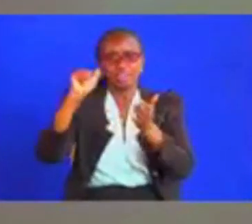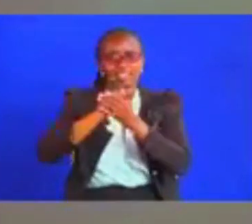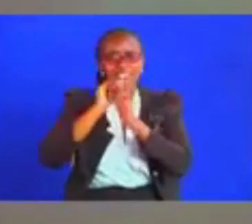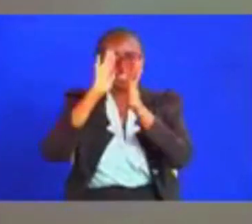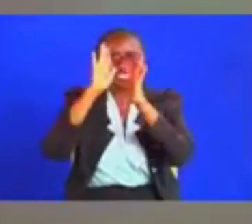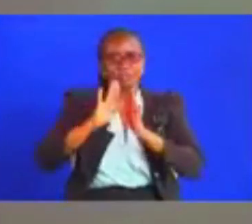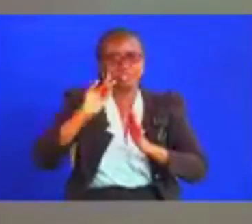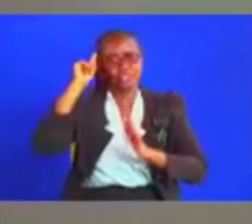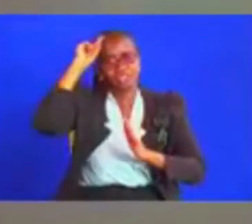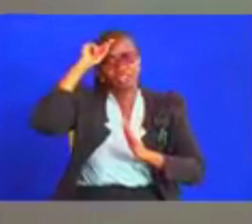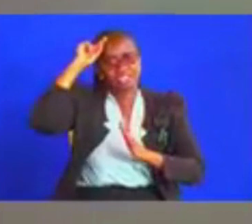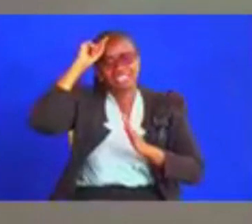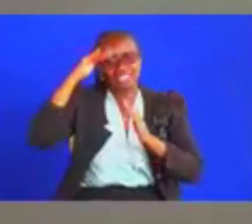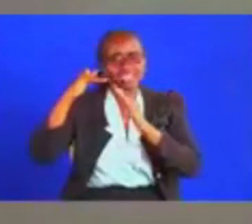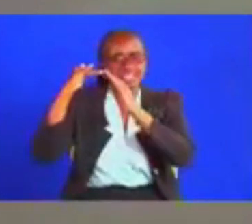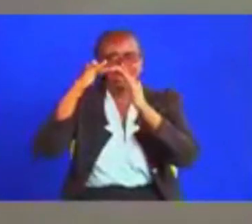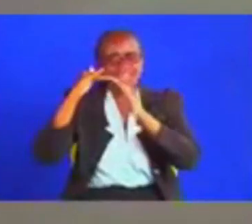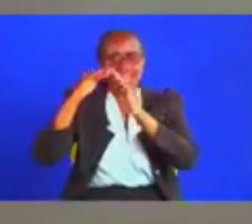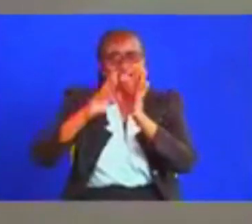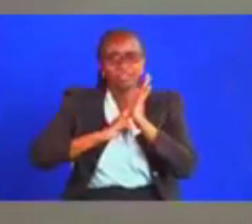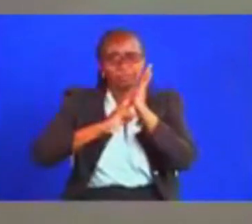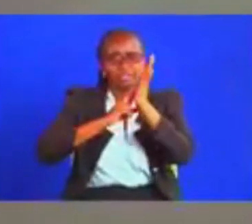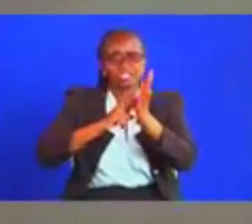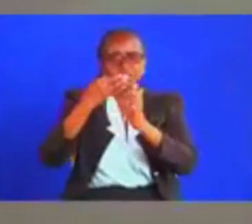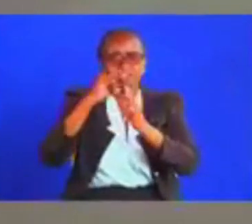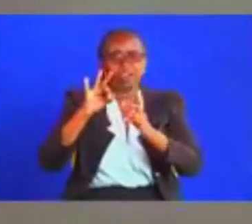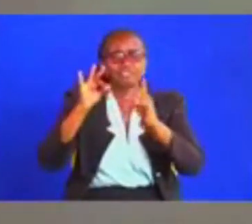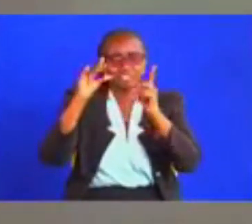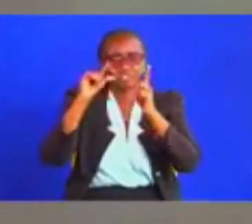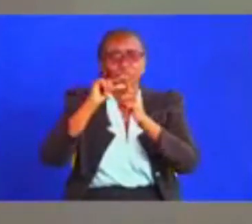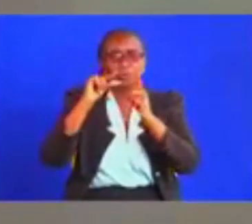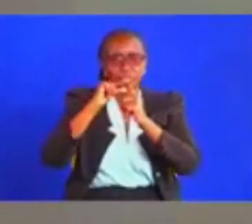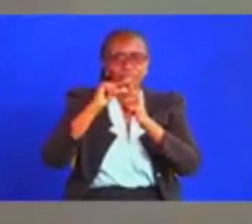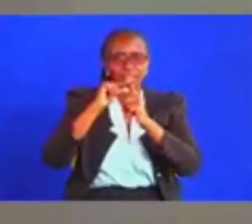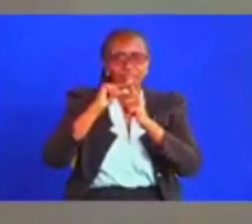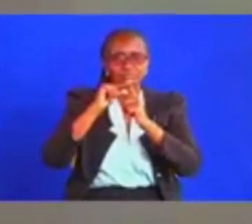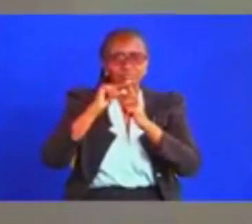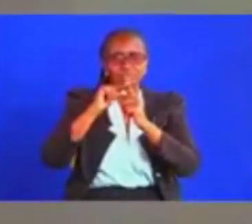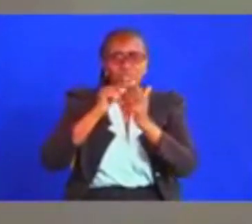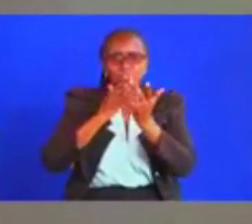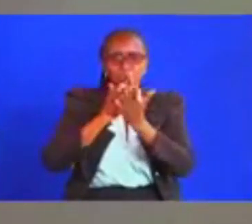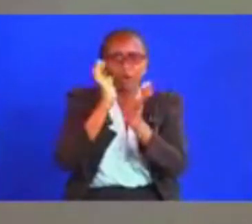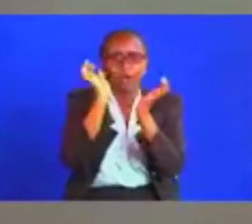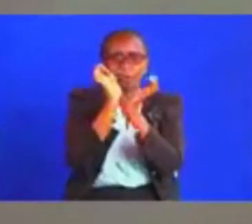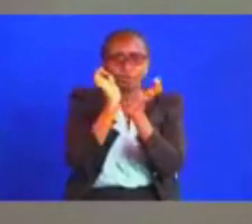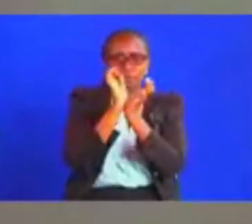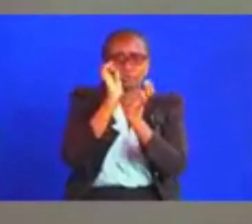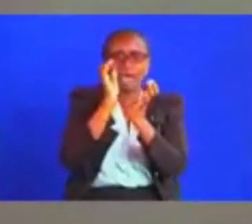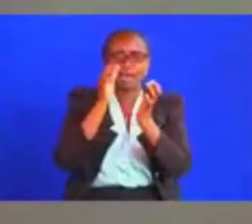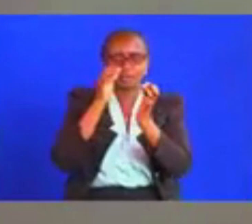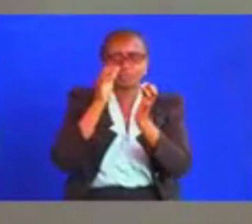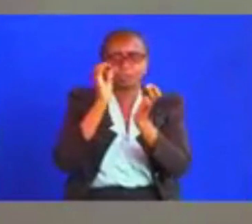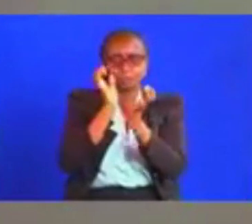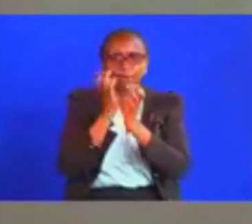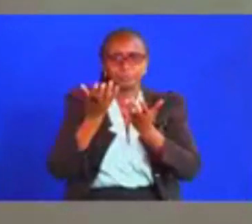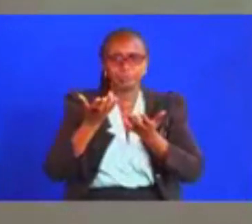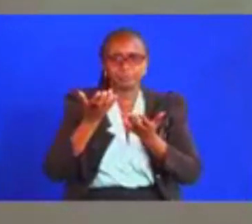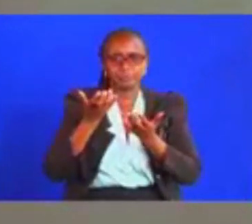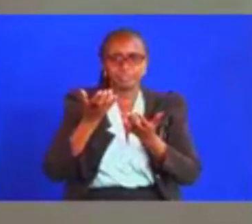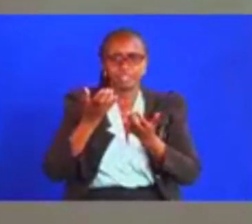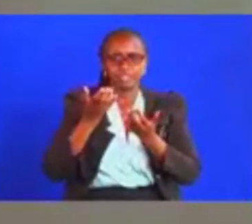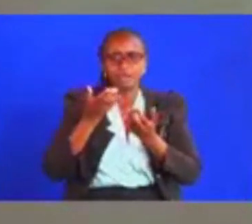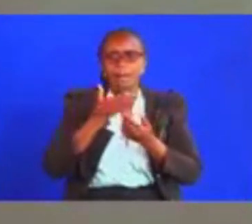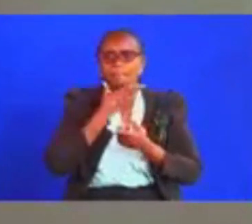theologically balanced presentation of the gospel by Apostle Paul himself. Moreover, brethren, I declare unto